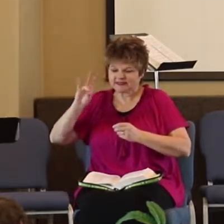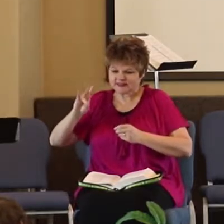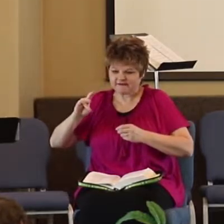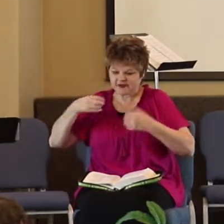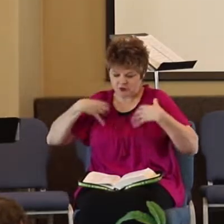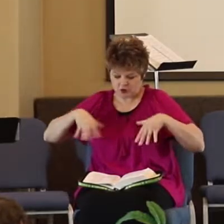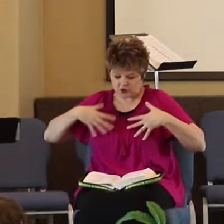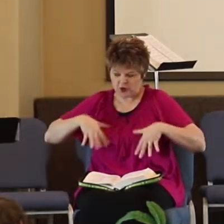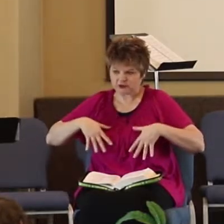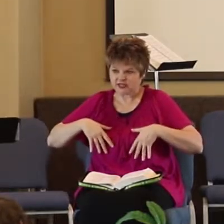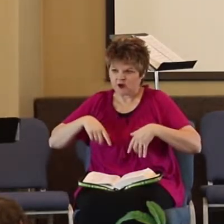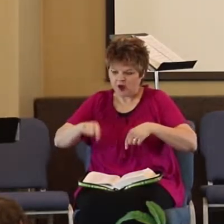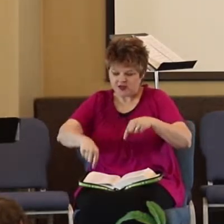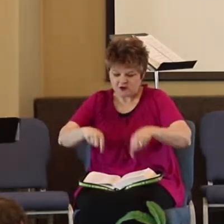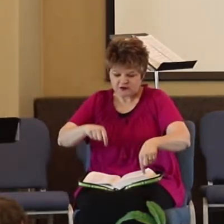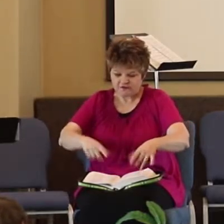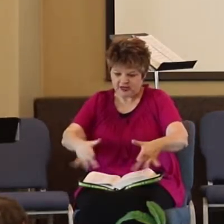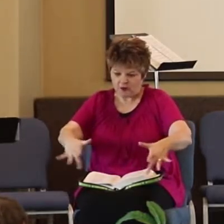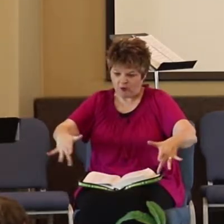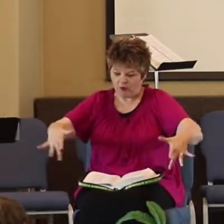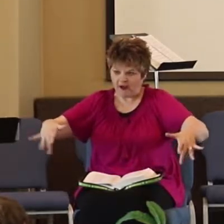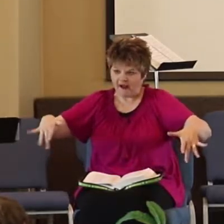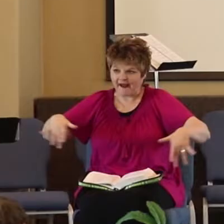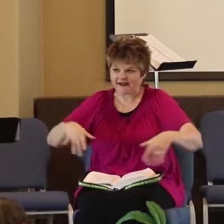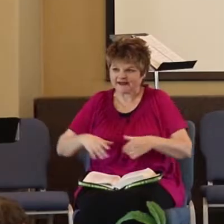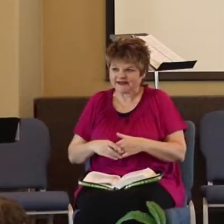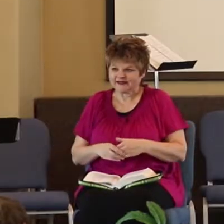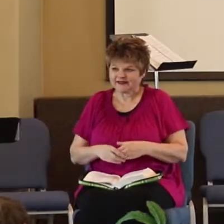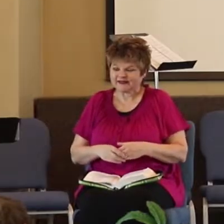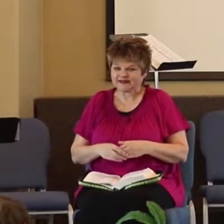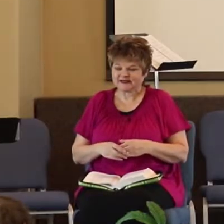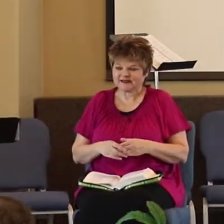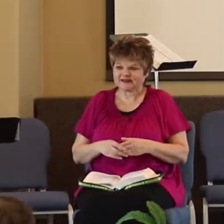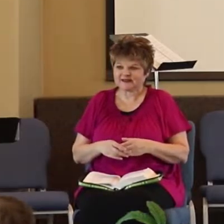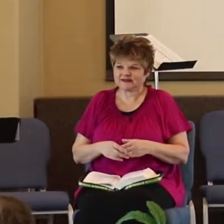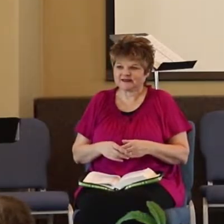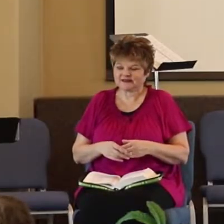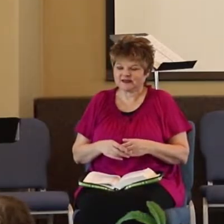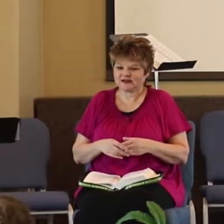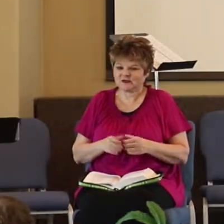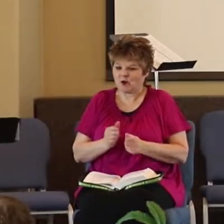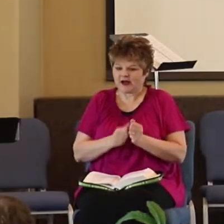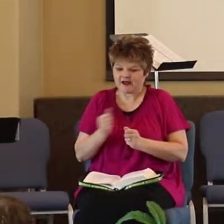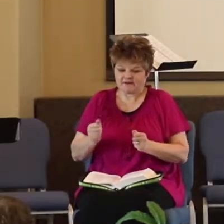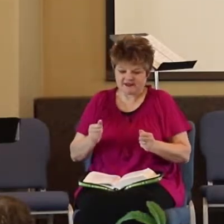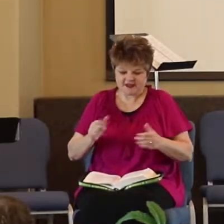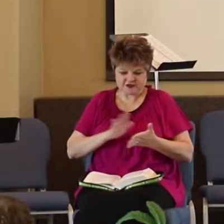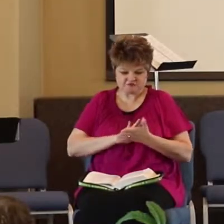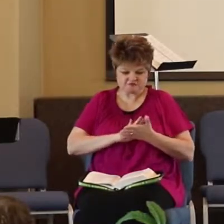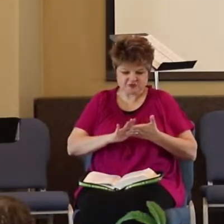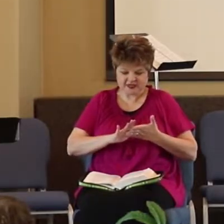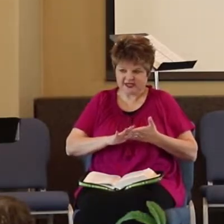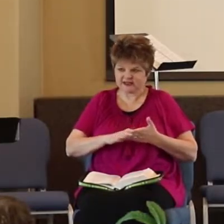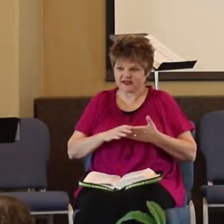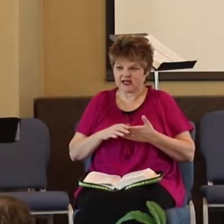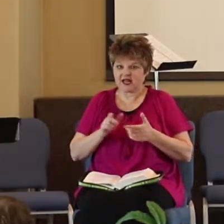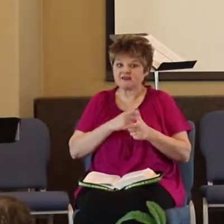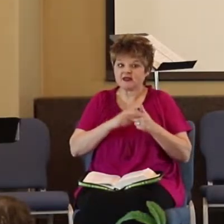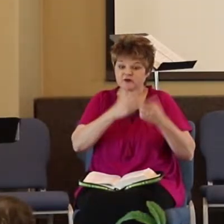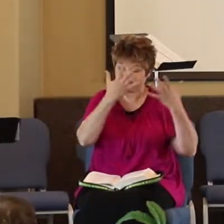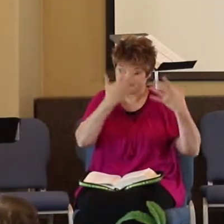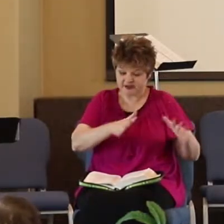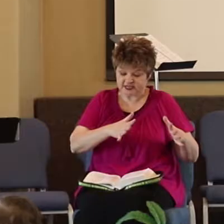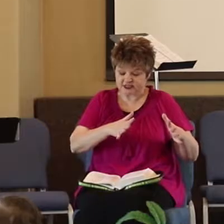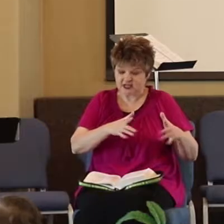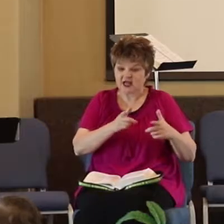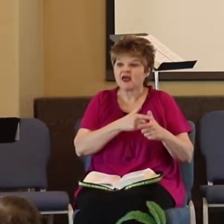I want those feet shiny. I want those toenails so that they're spotless, spick and span. And when you're done with all that,